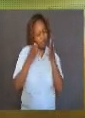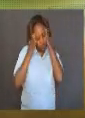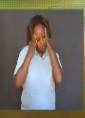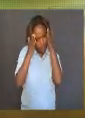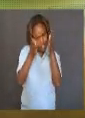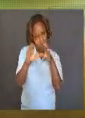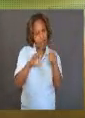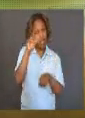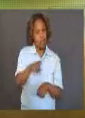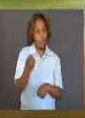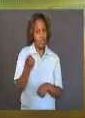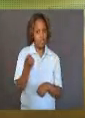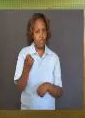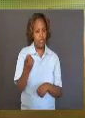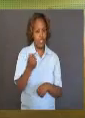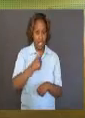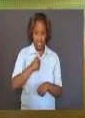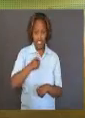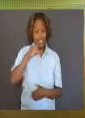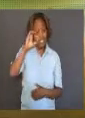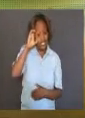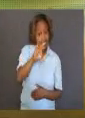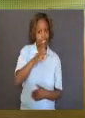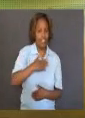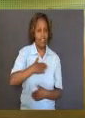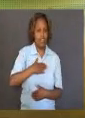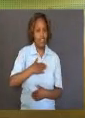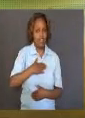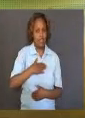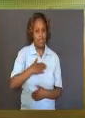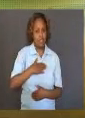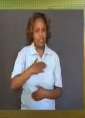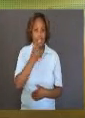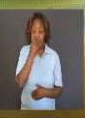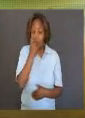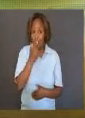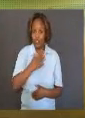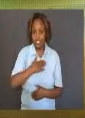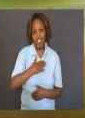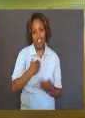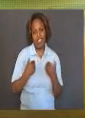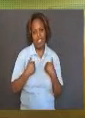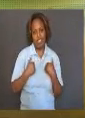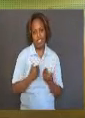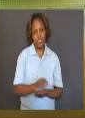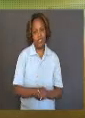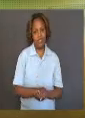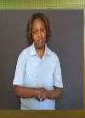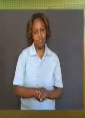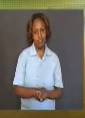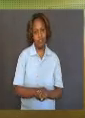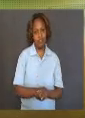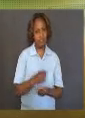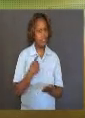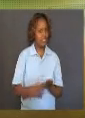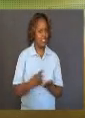on fulfilling my obligations to clients. That sounds